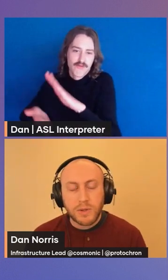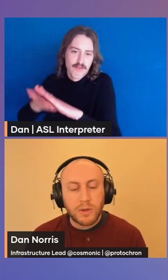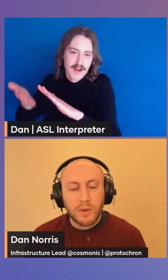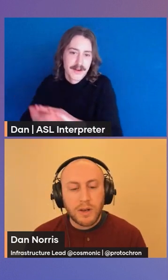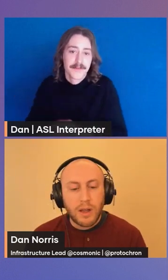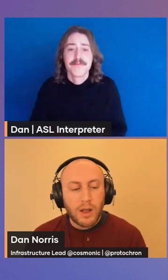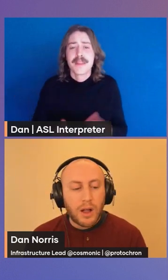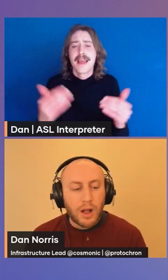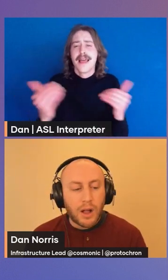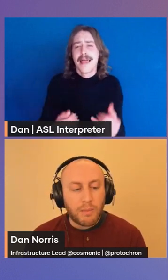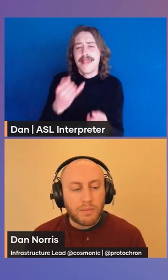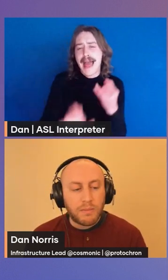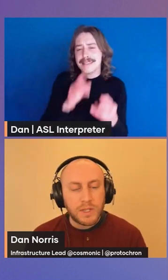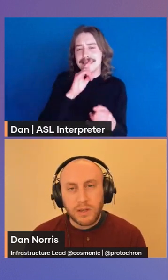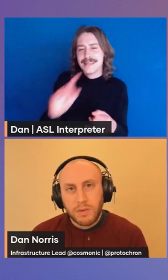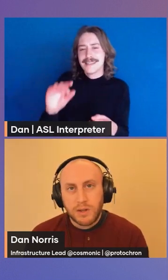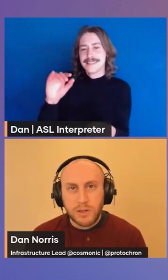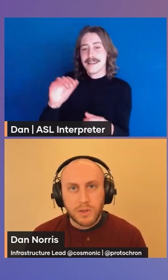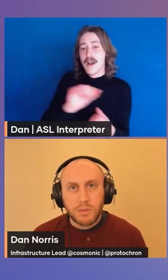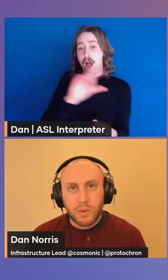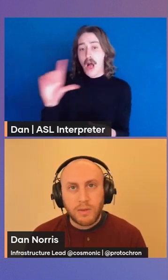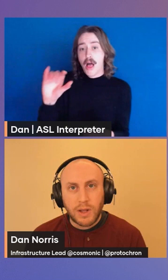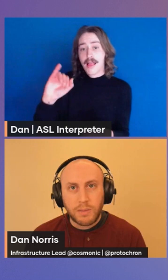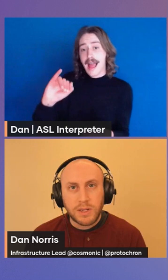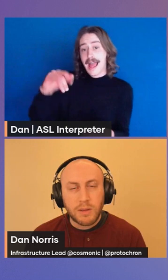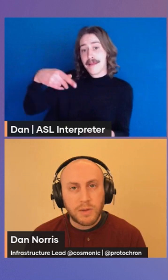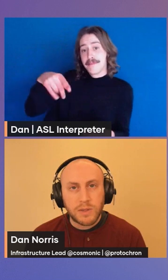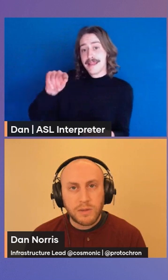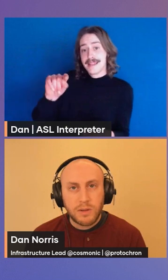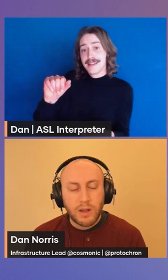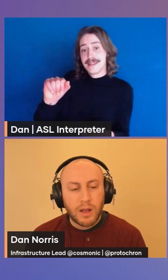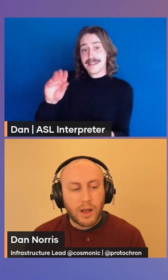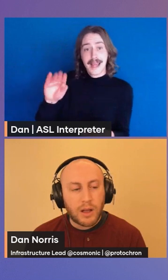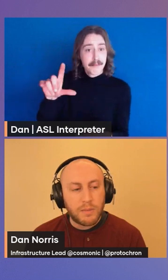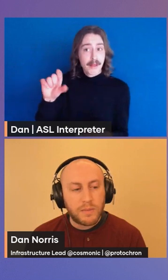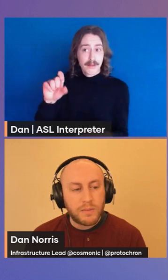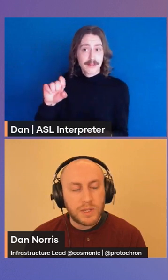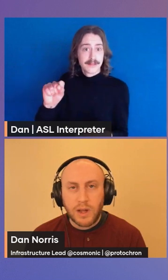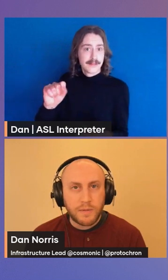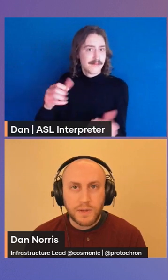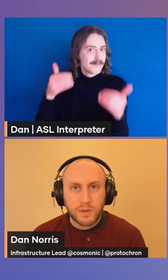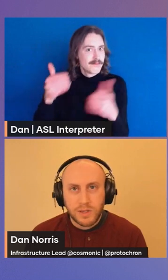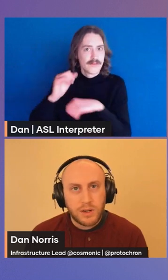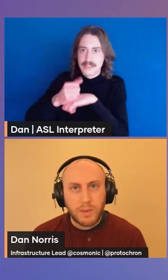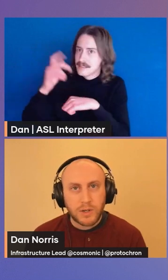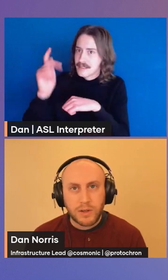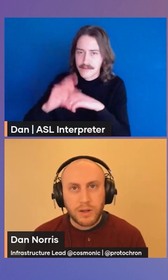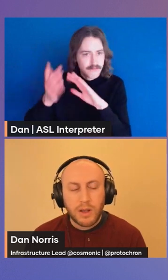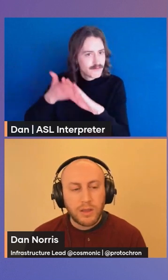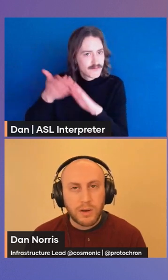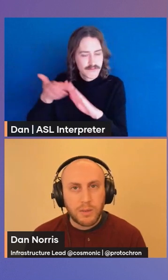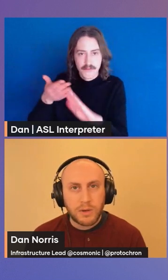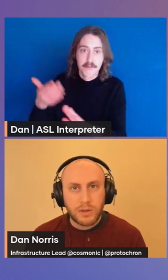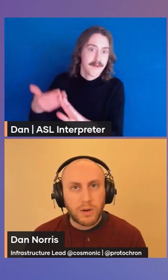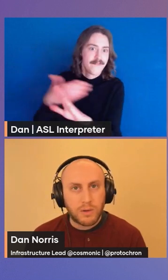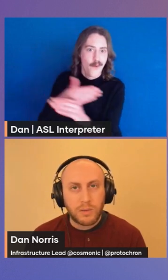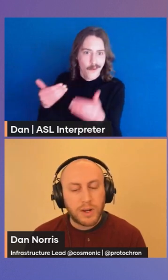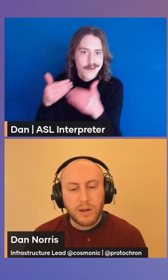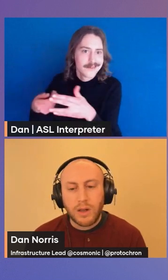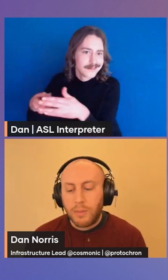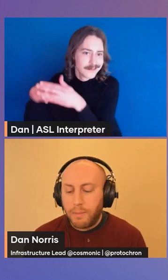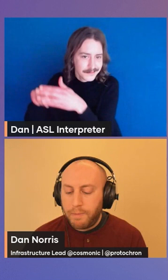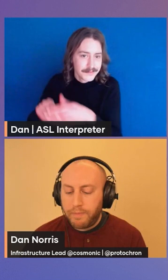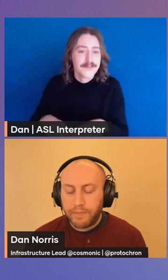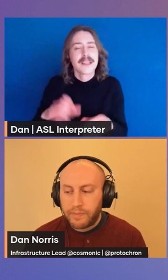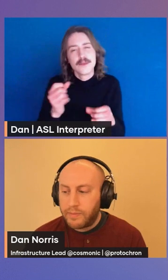modules are loaded. Cilium does do some low-level IP tables stuff, so you just need to make sure that they're enabled in the kernel and ready to